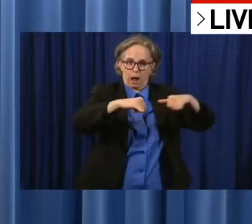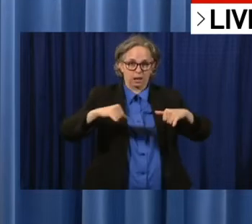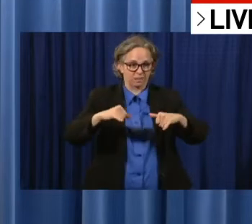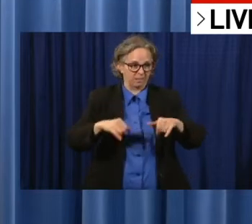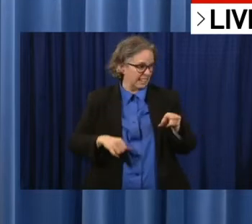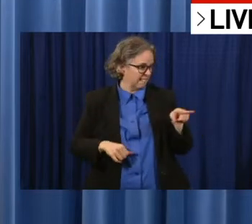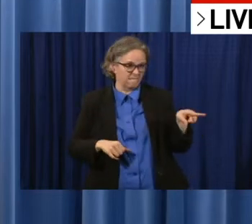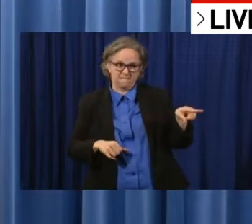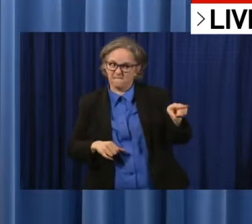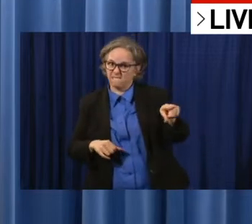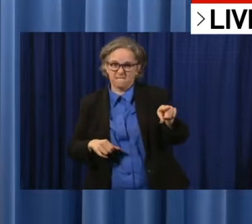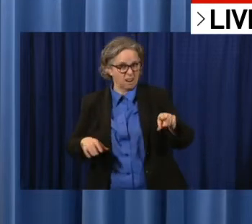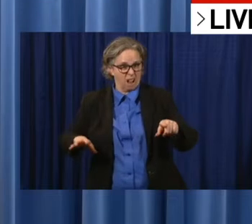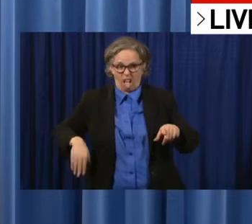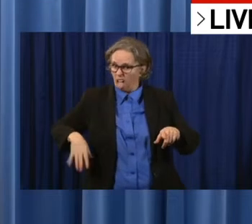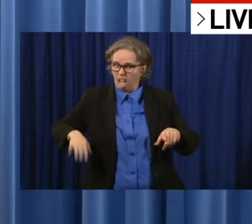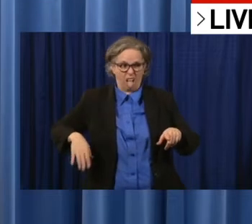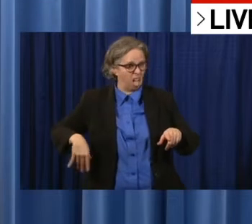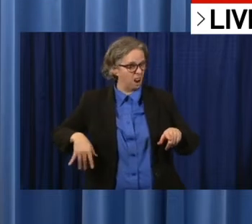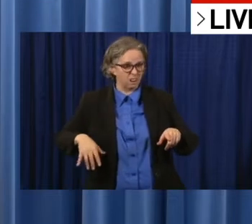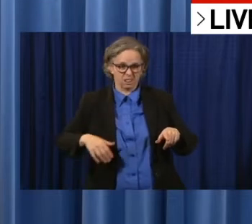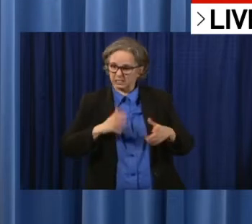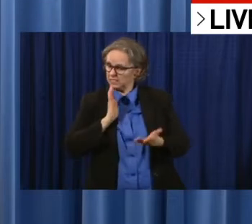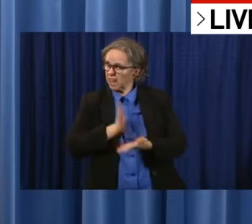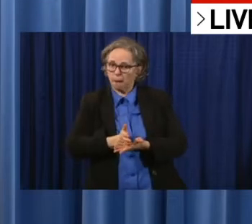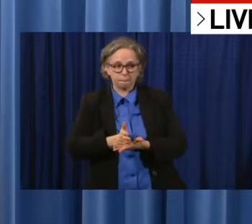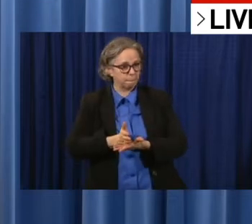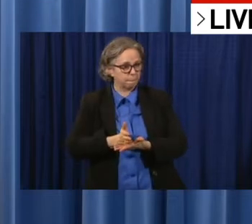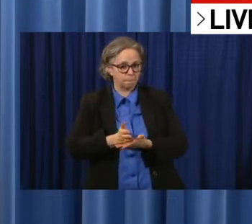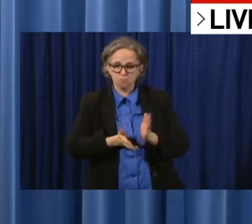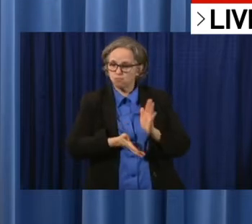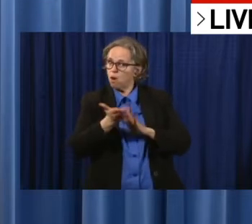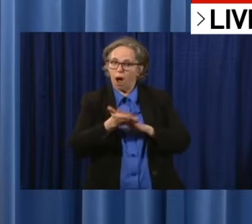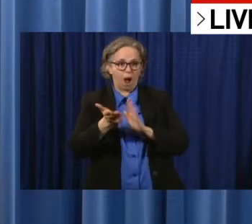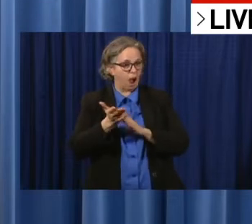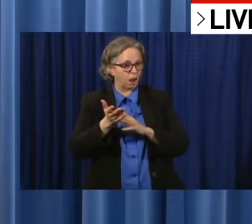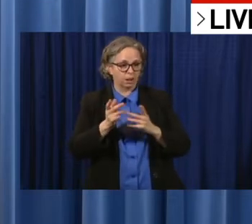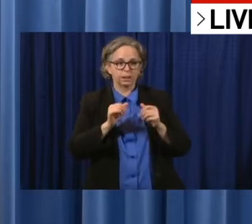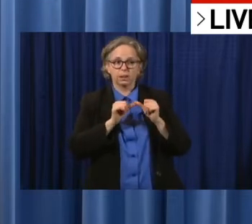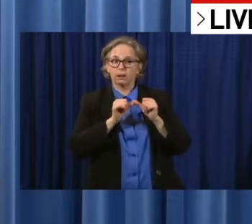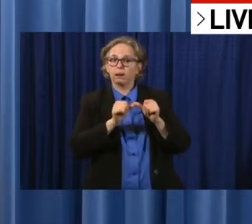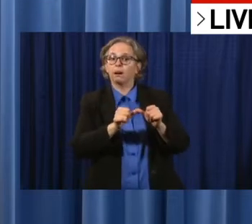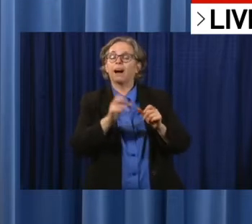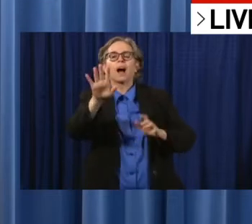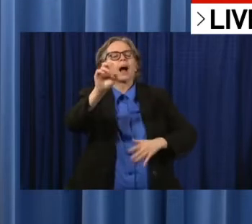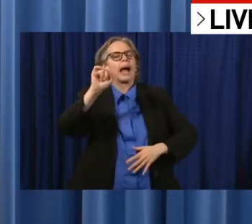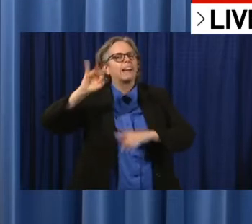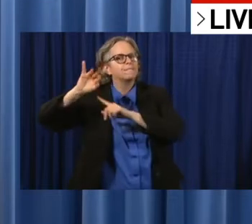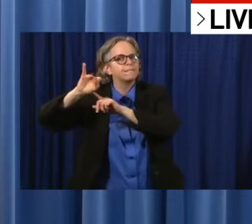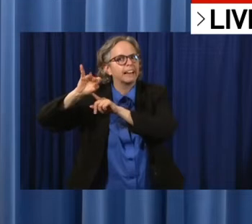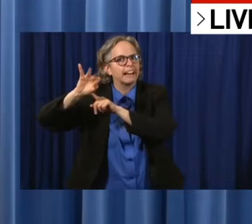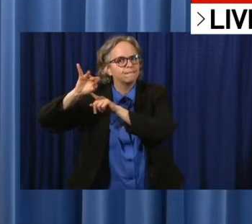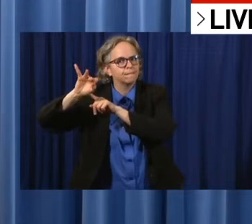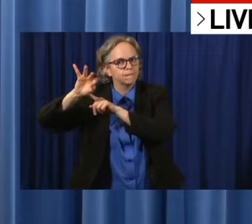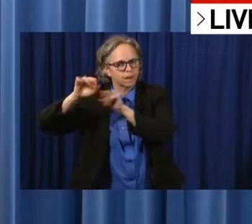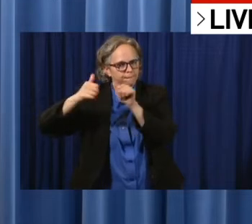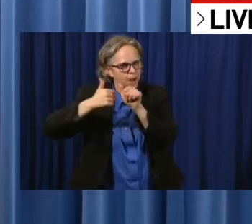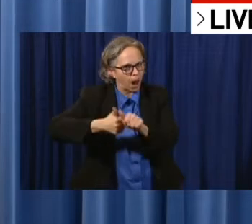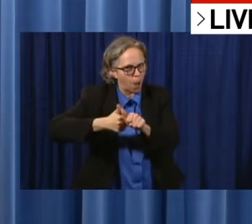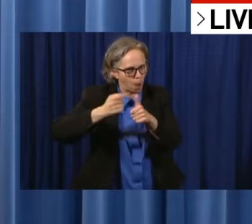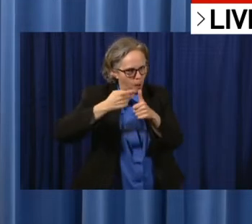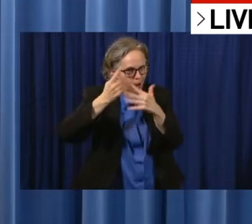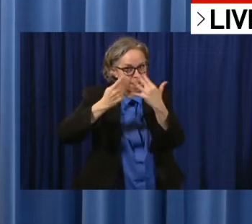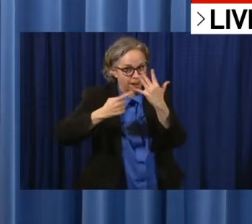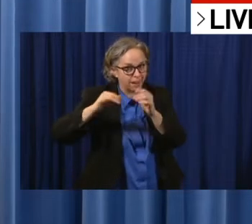prior stay-at-home order. Business and operations shall continue, and here we get to the key part. Business and operations